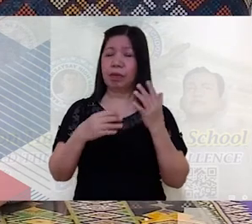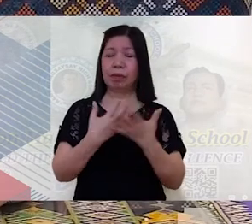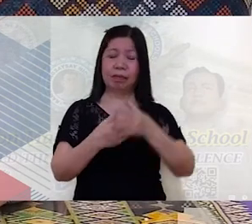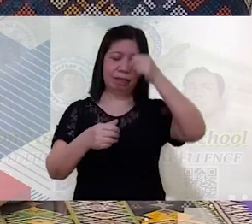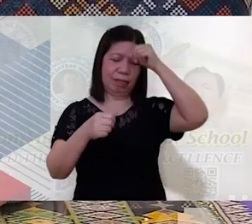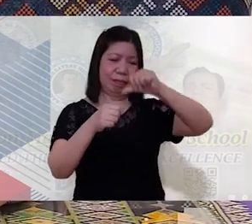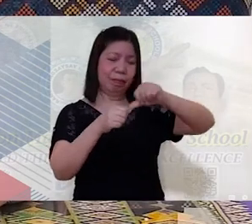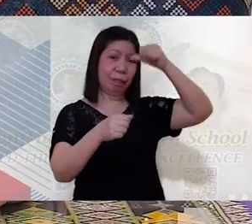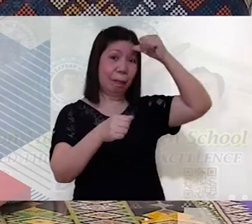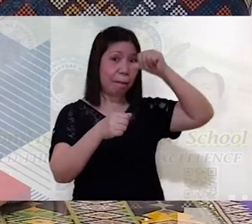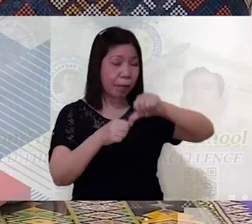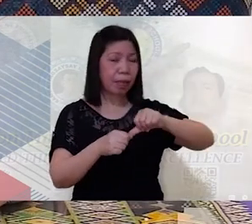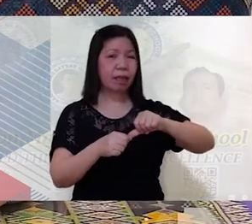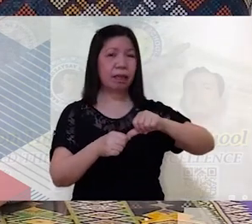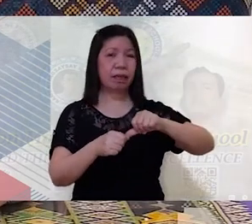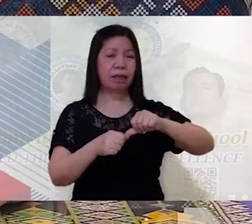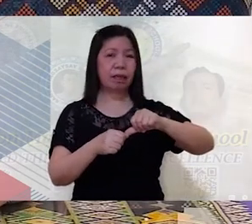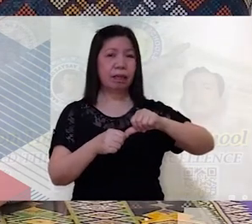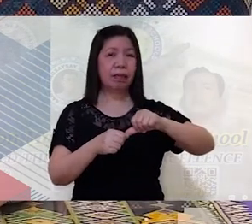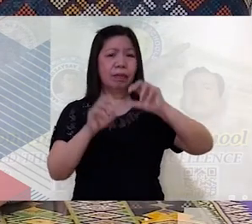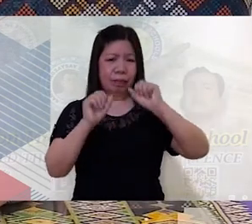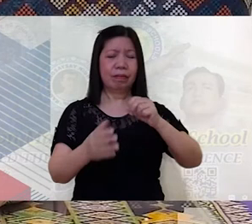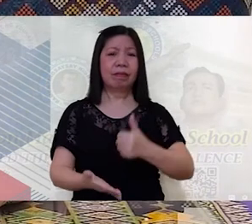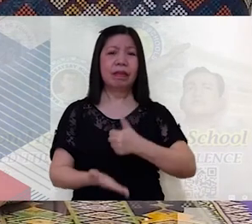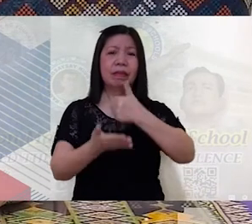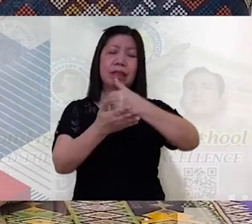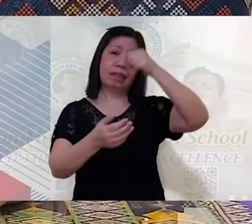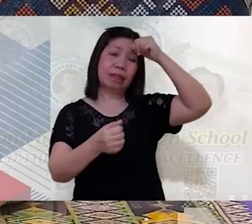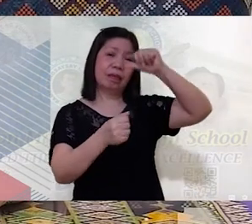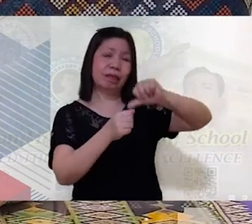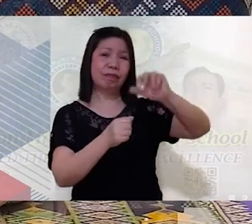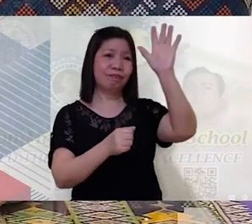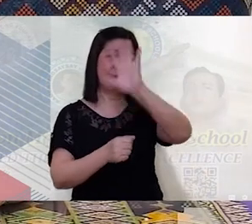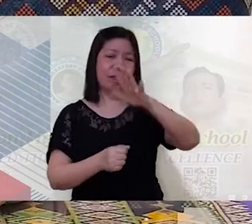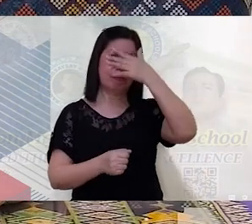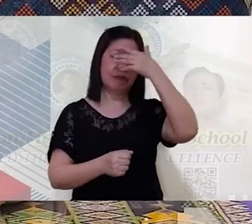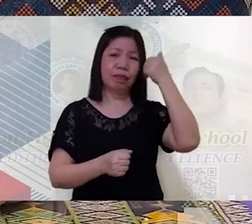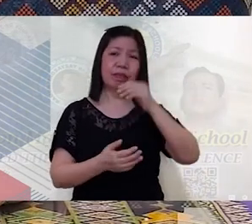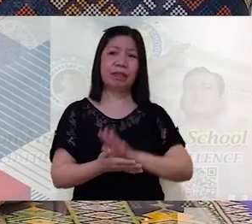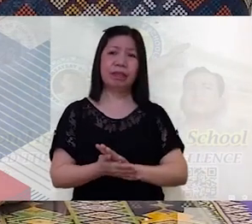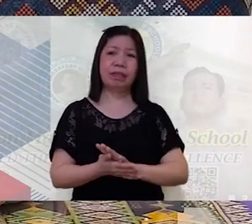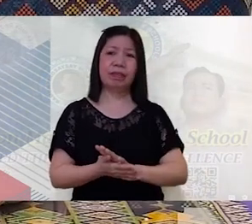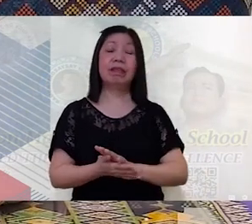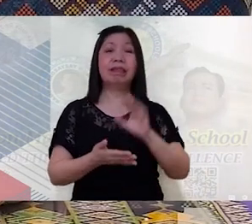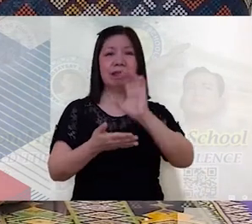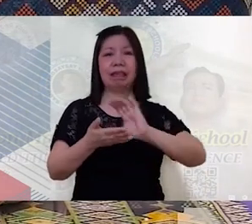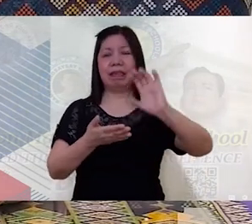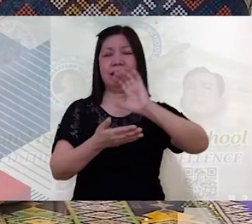our minds, which were designed to help us remember and not forget our days in